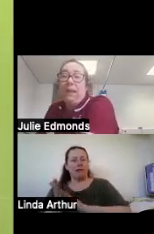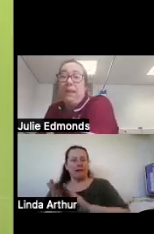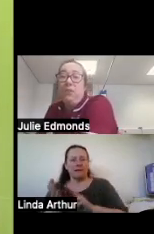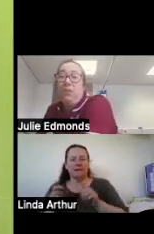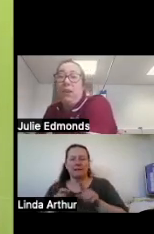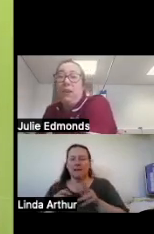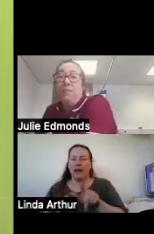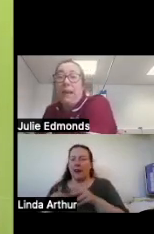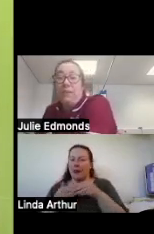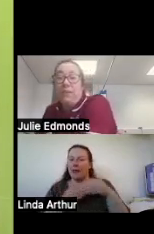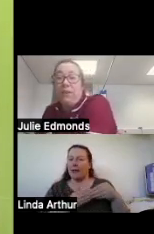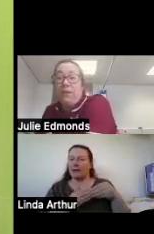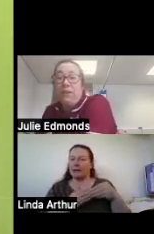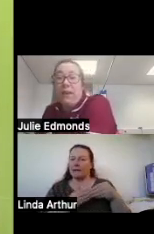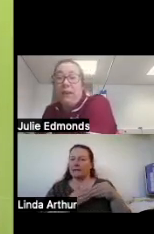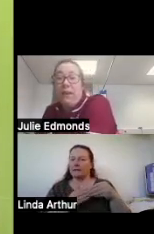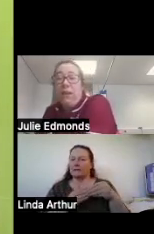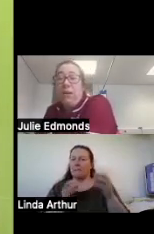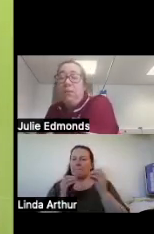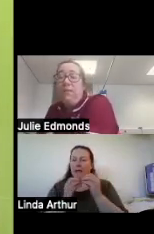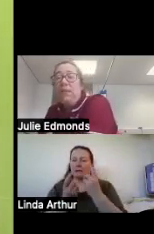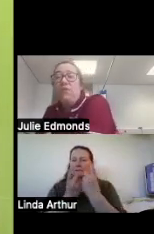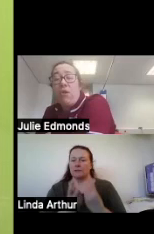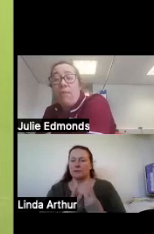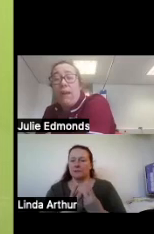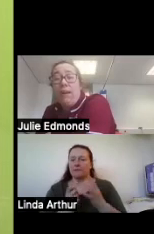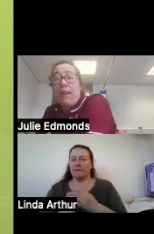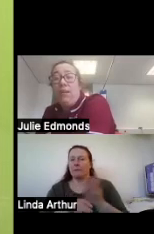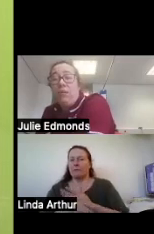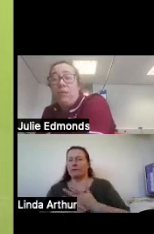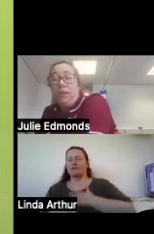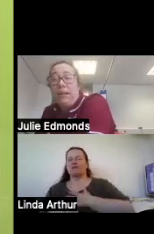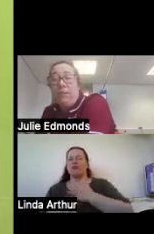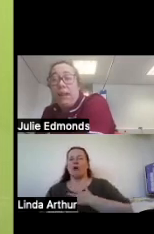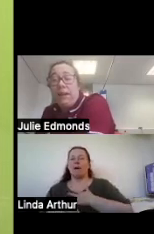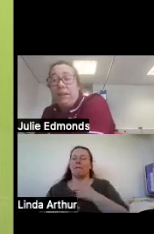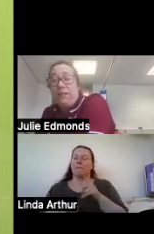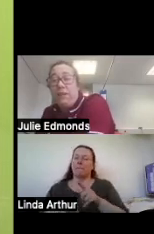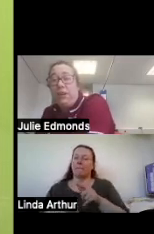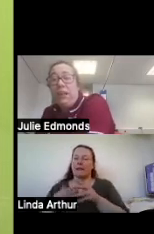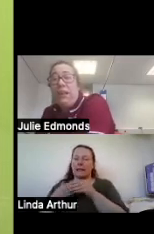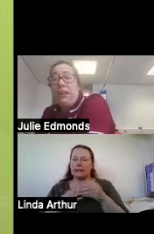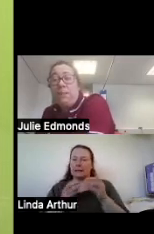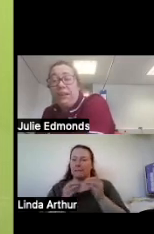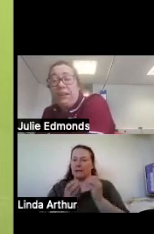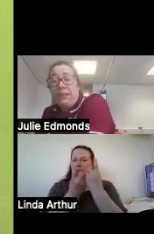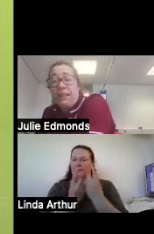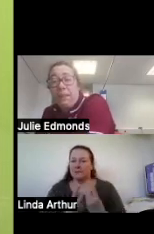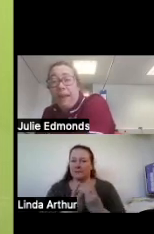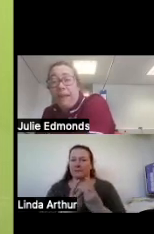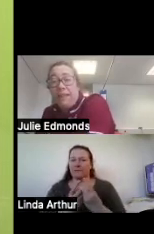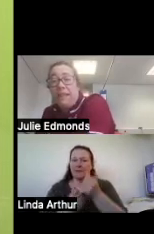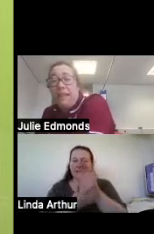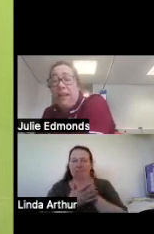can lead to bladder dysfunction as well. Previous trauma can also lead to bladder dysfunction. Experiences in